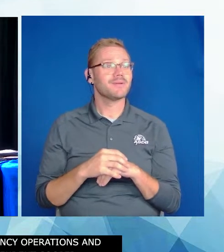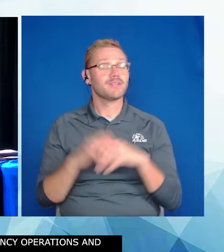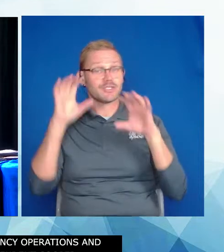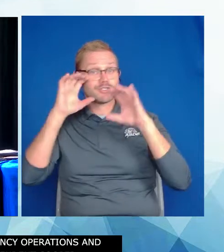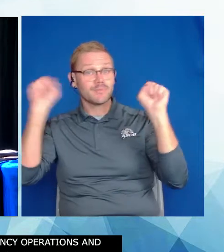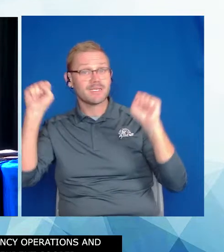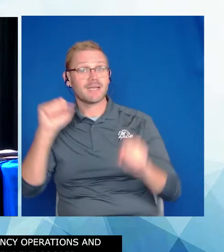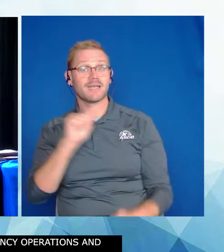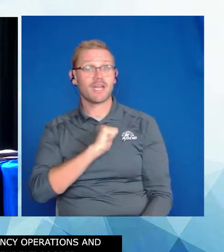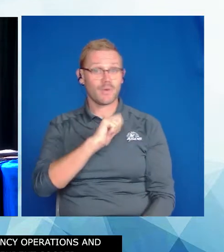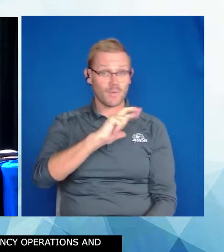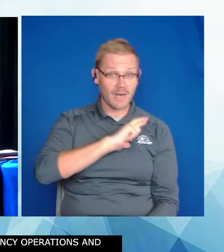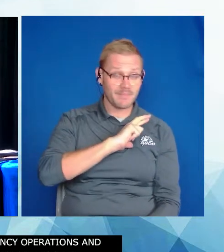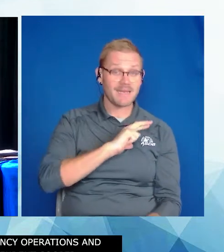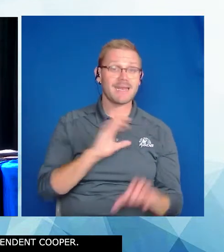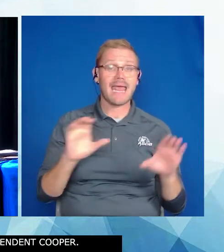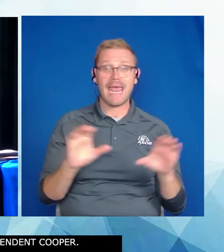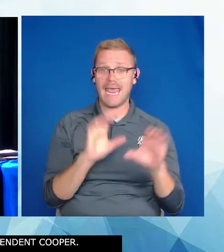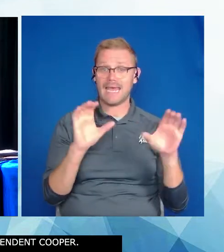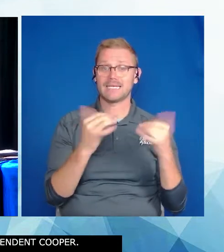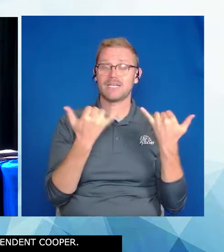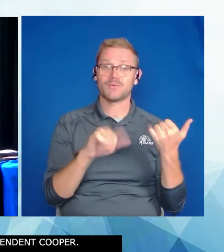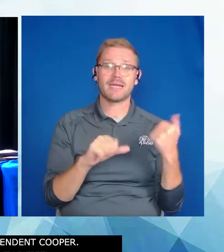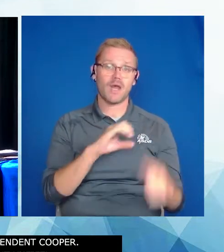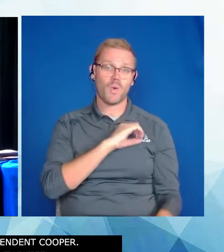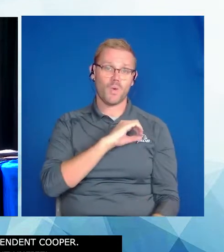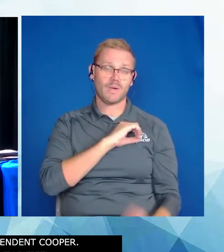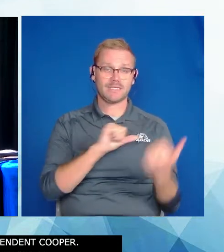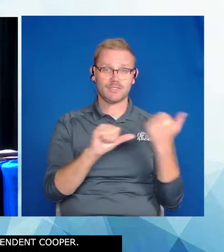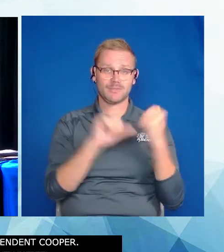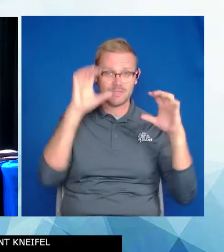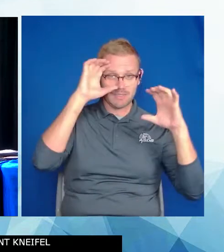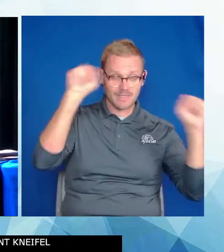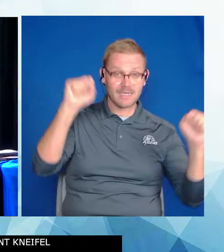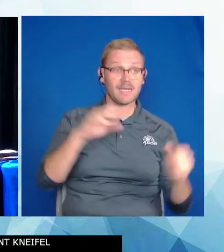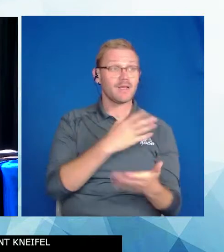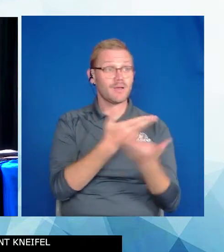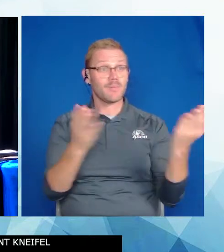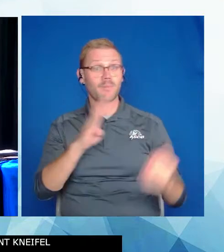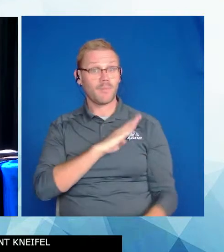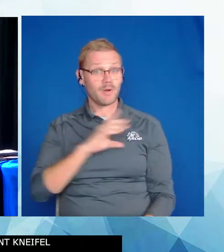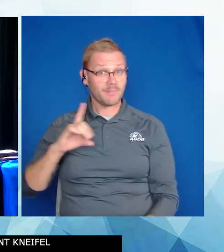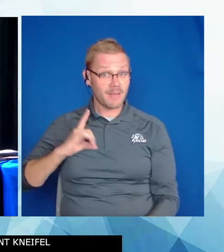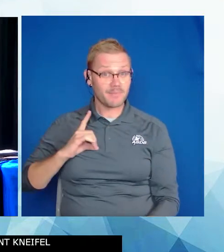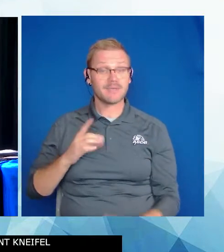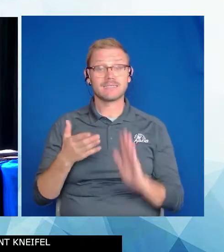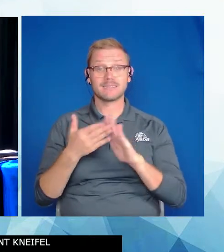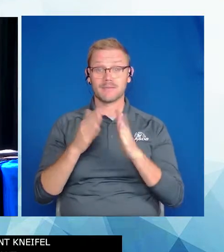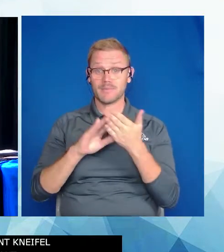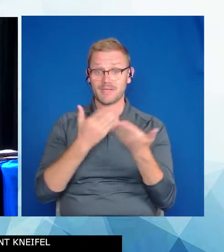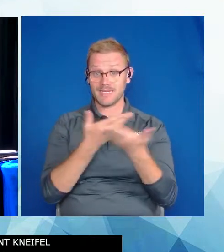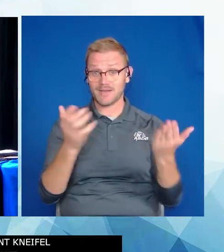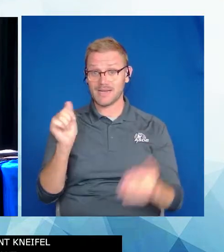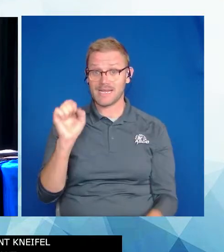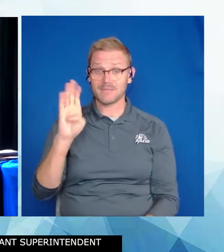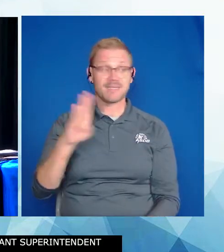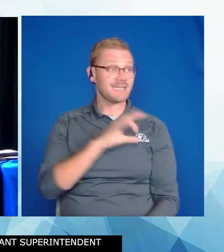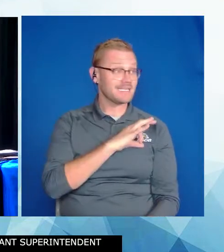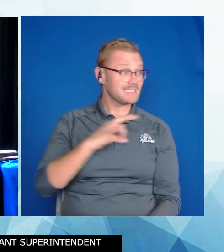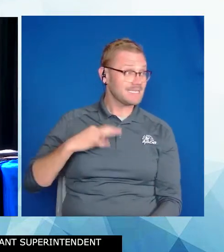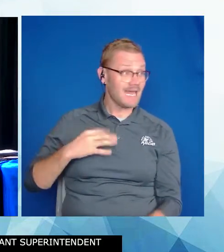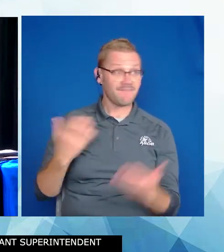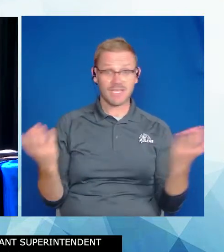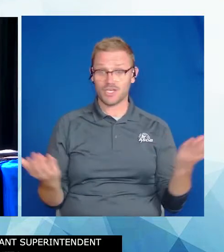Superintendent Reichman, Acting Assistant Superintendent Katchoff, members of the board, ASDB community, and staff